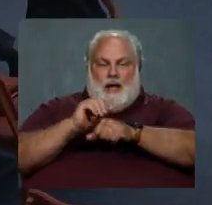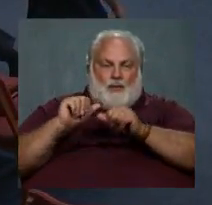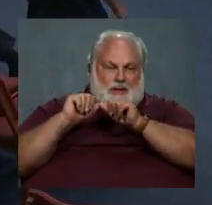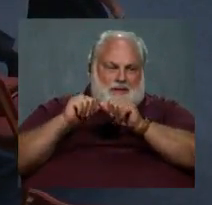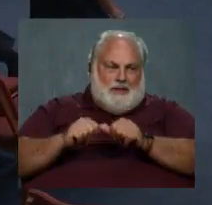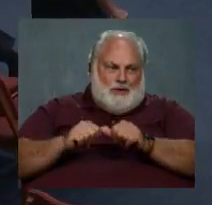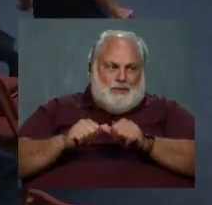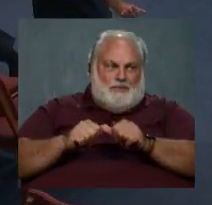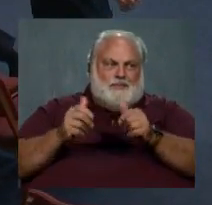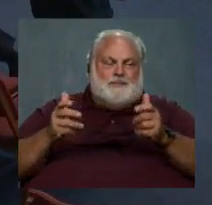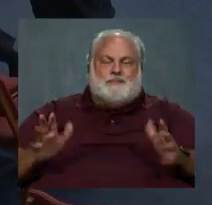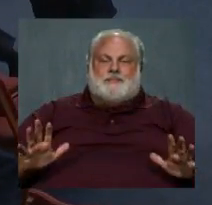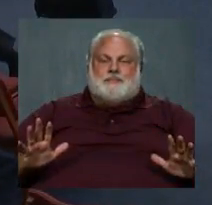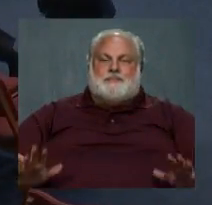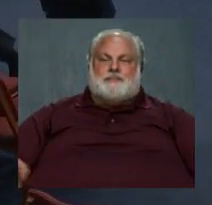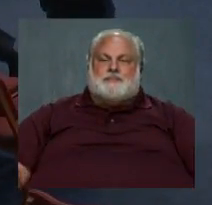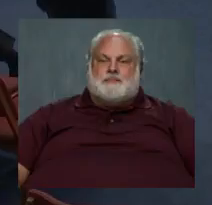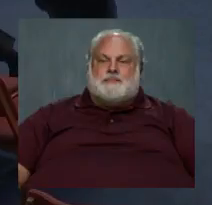continue.